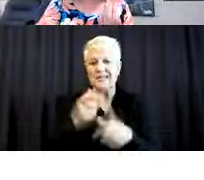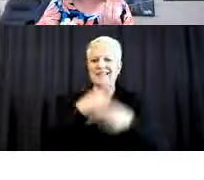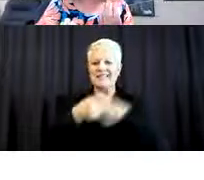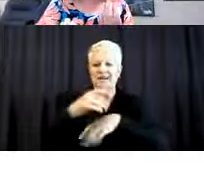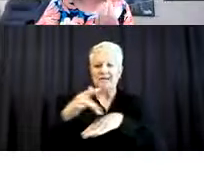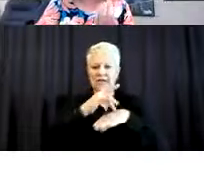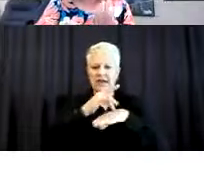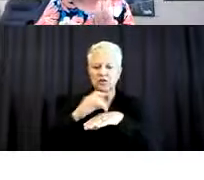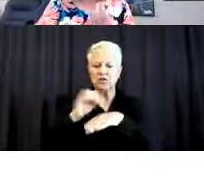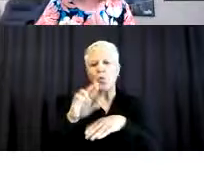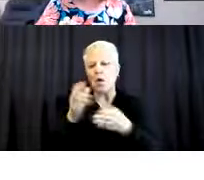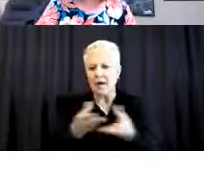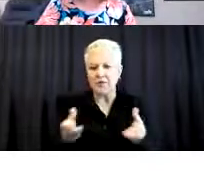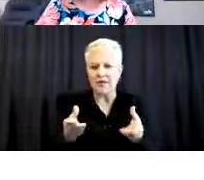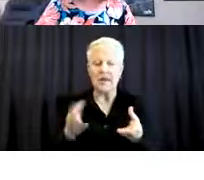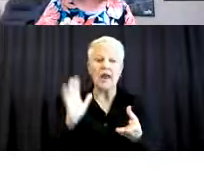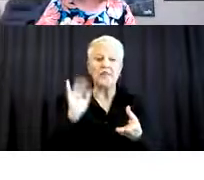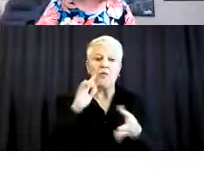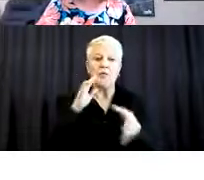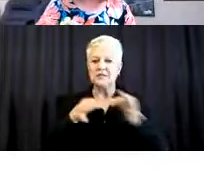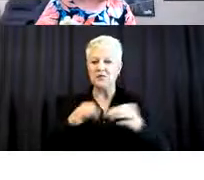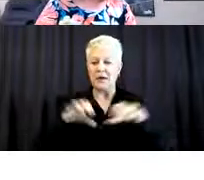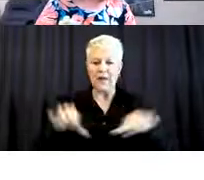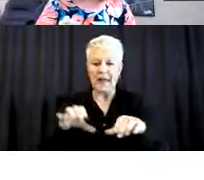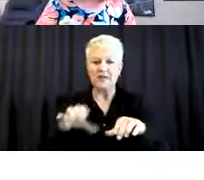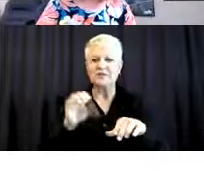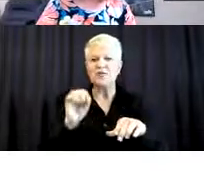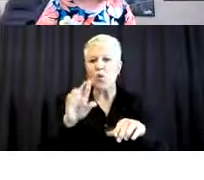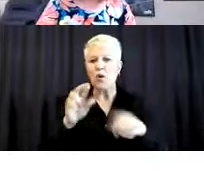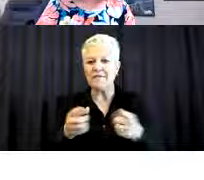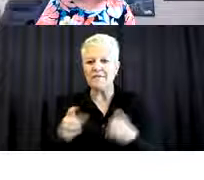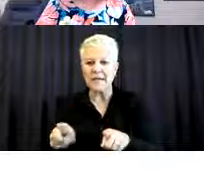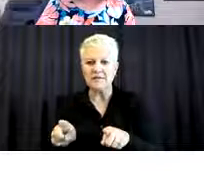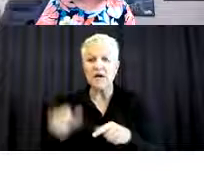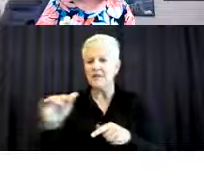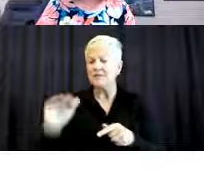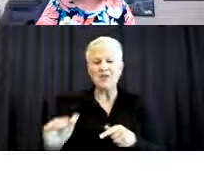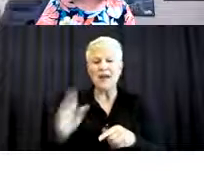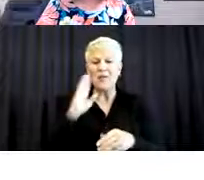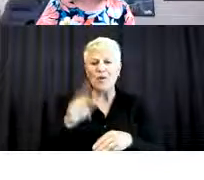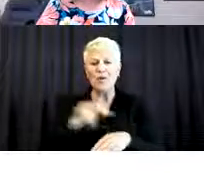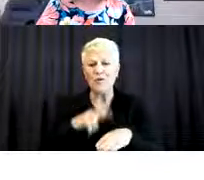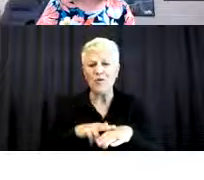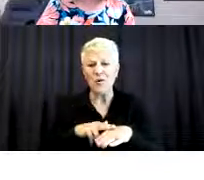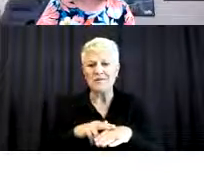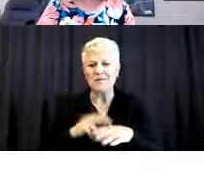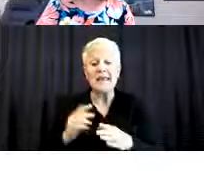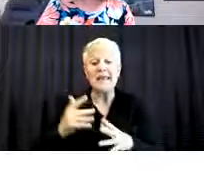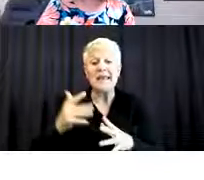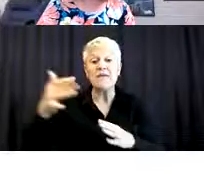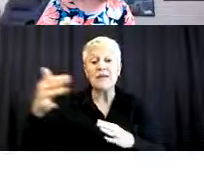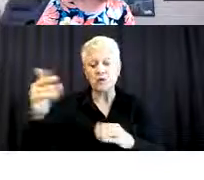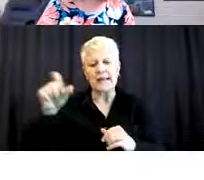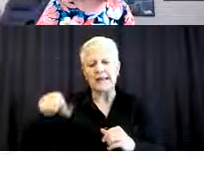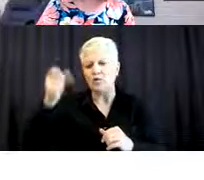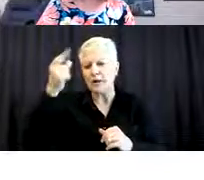or objects to describe actions and events. The child will, of course, at least eventually, need to understand the